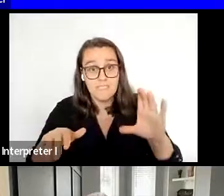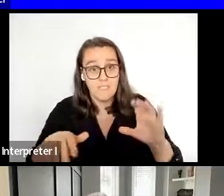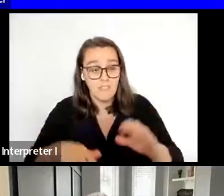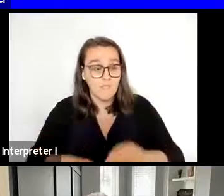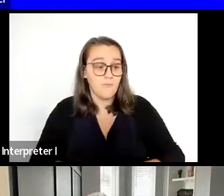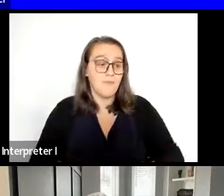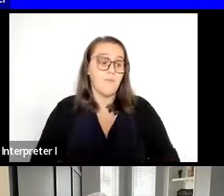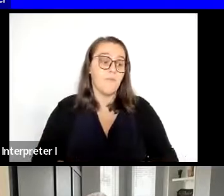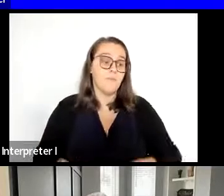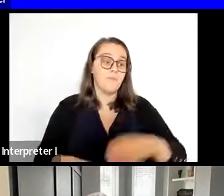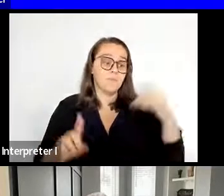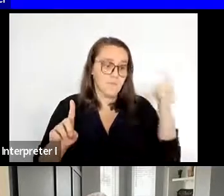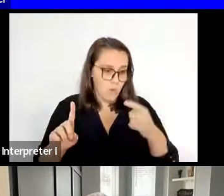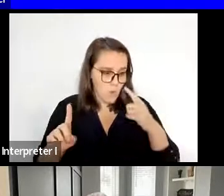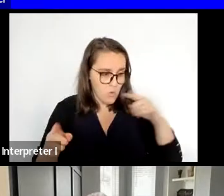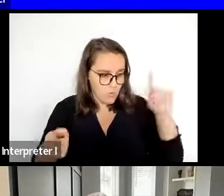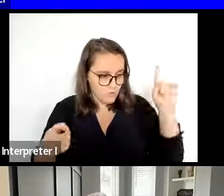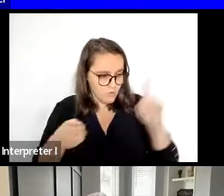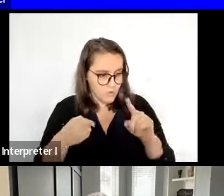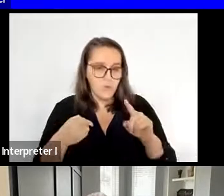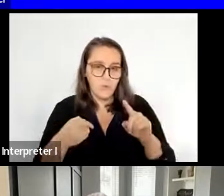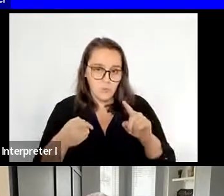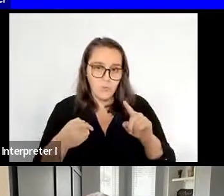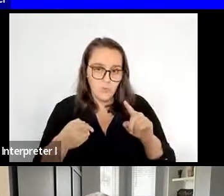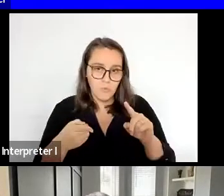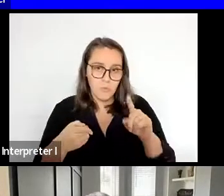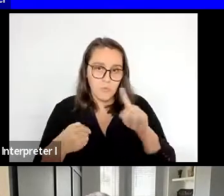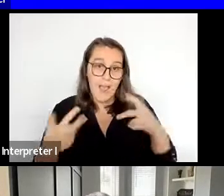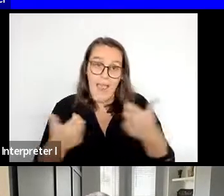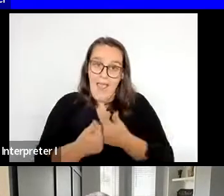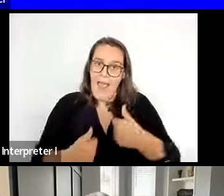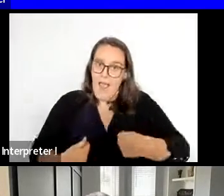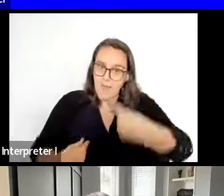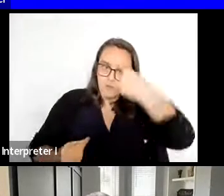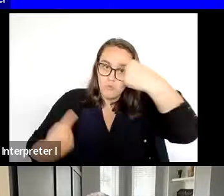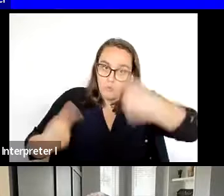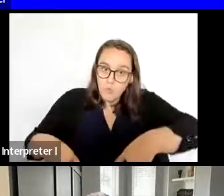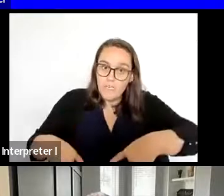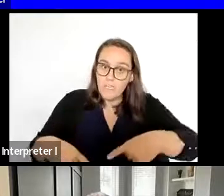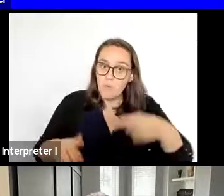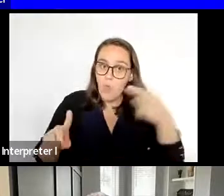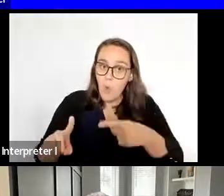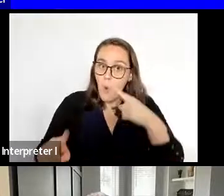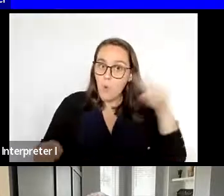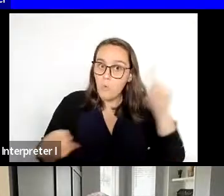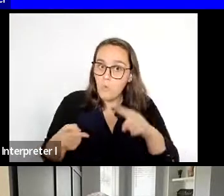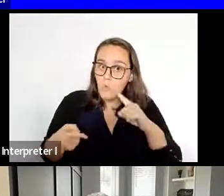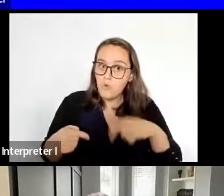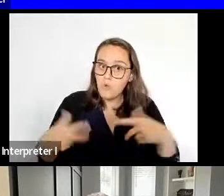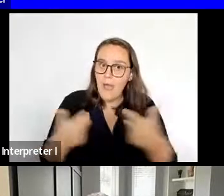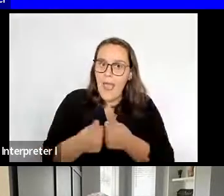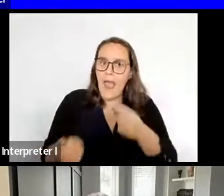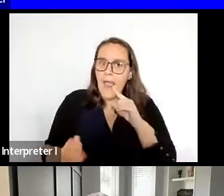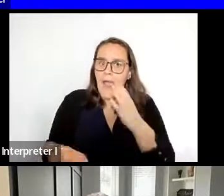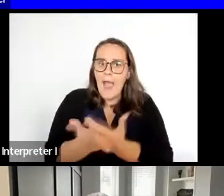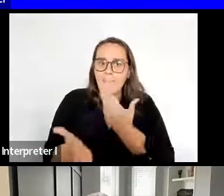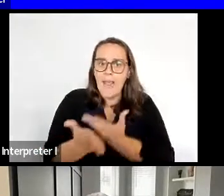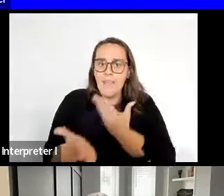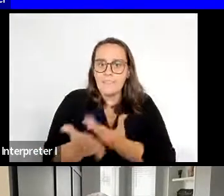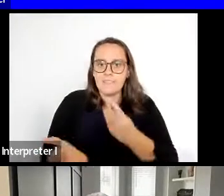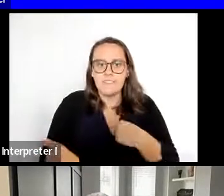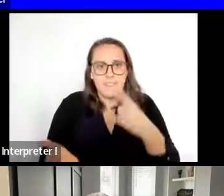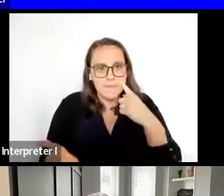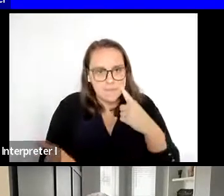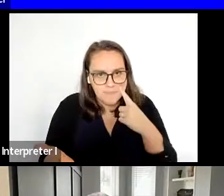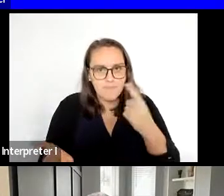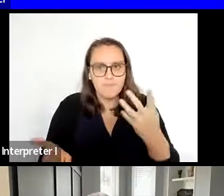goal is to reduce accidents, and I think that's what the goal should be, let's see the evidence. Let's know that this is